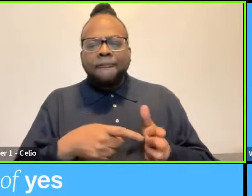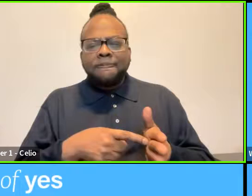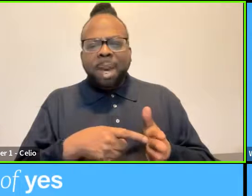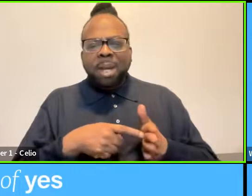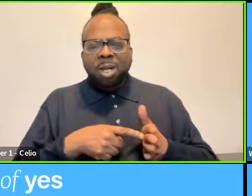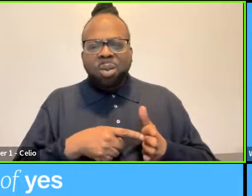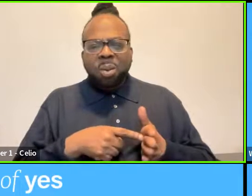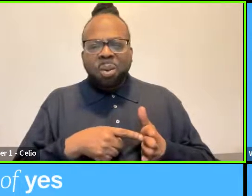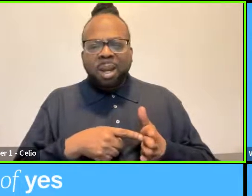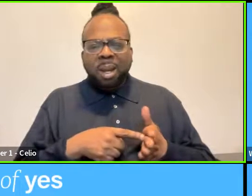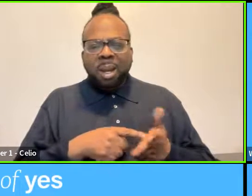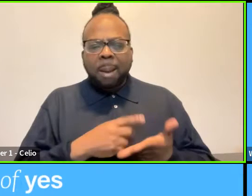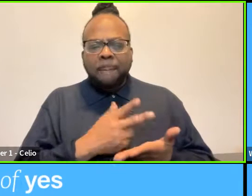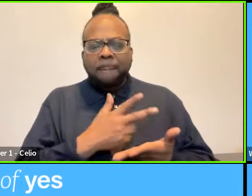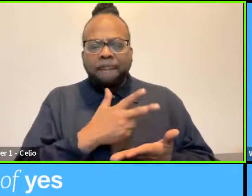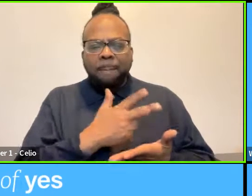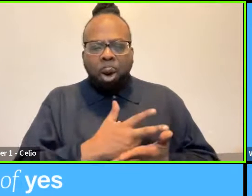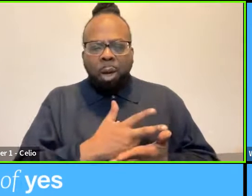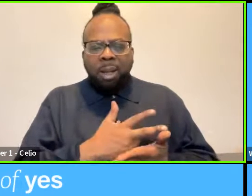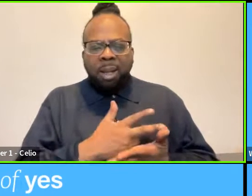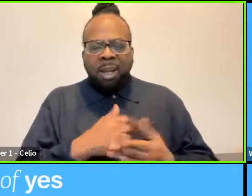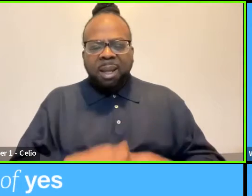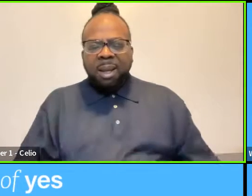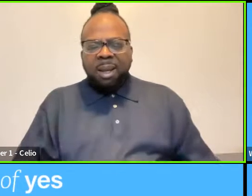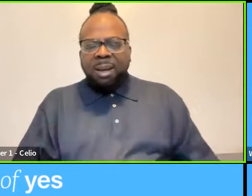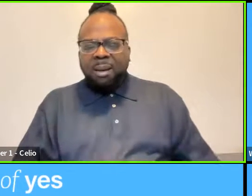Q&A. Let's see.